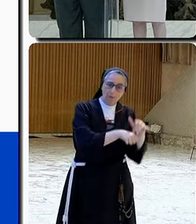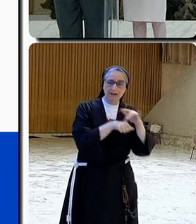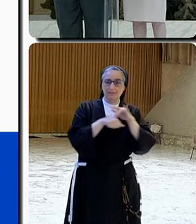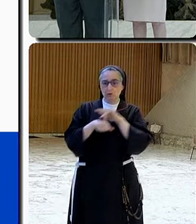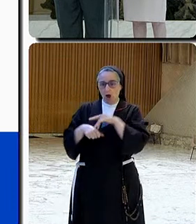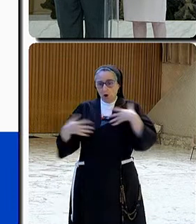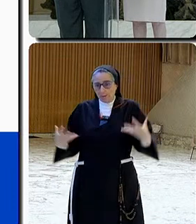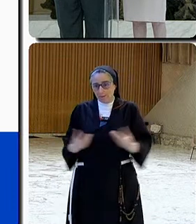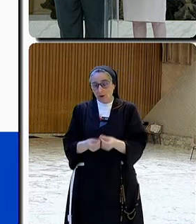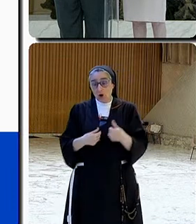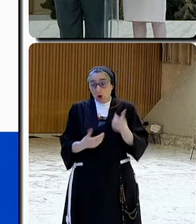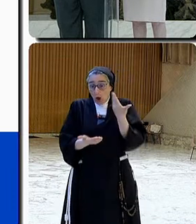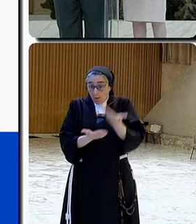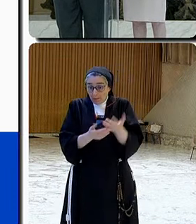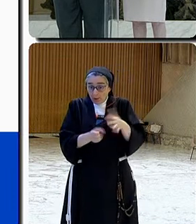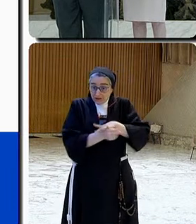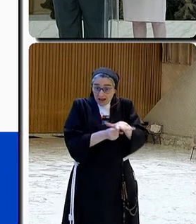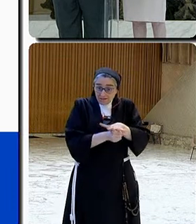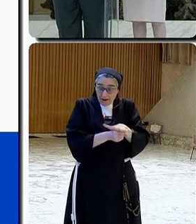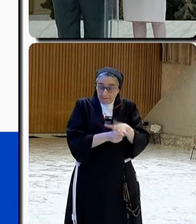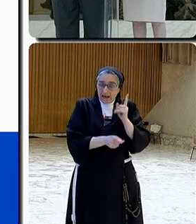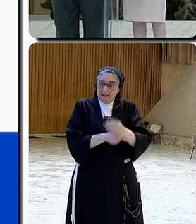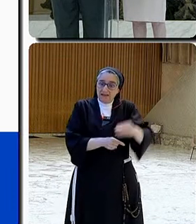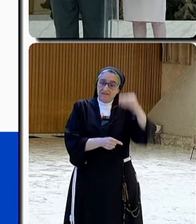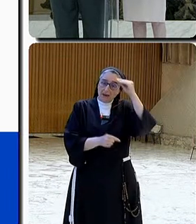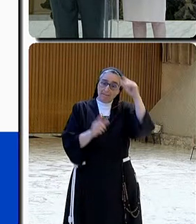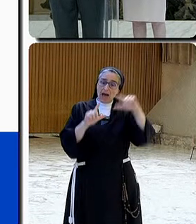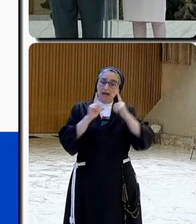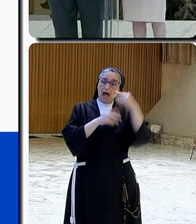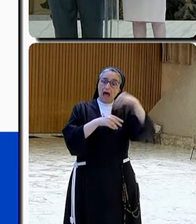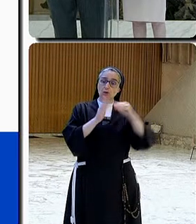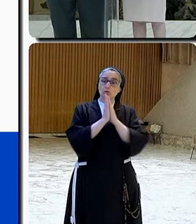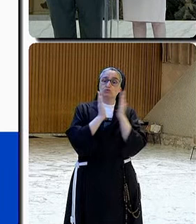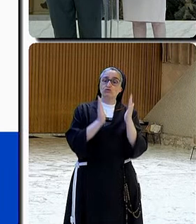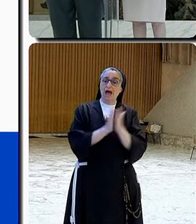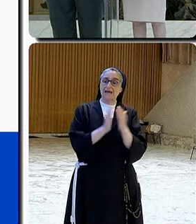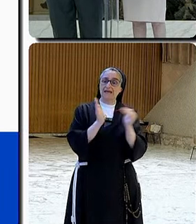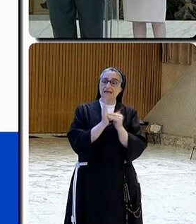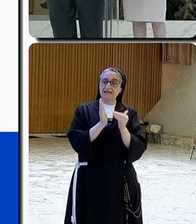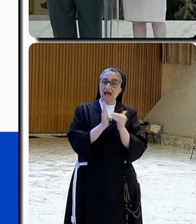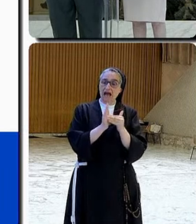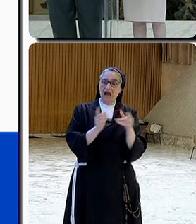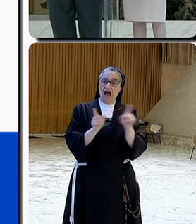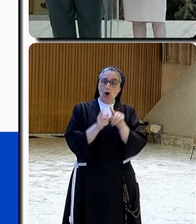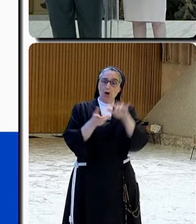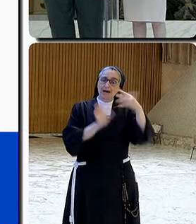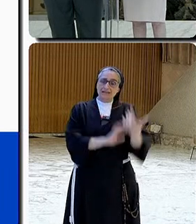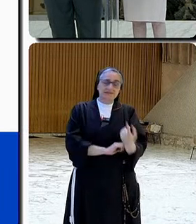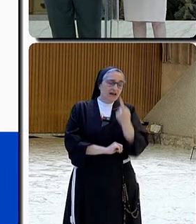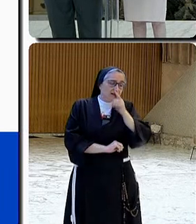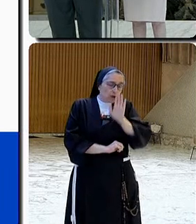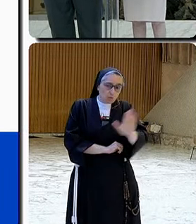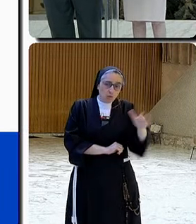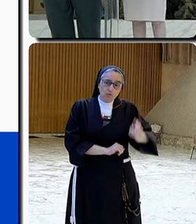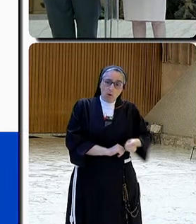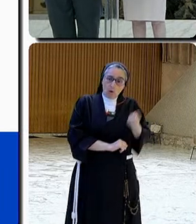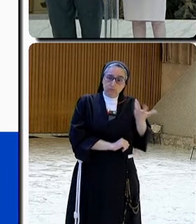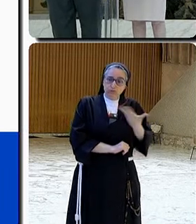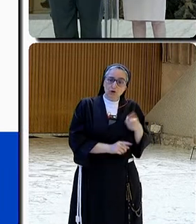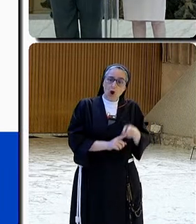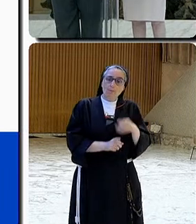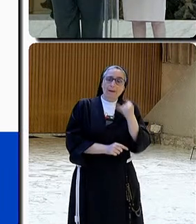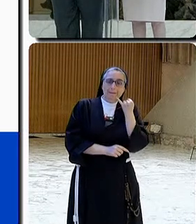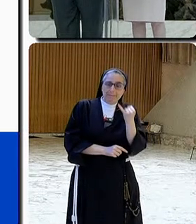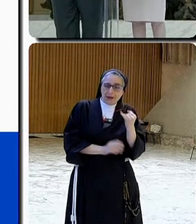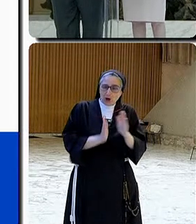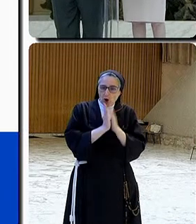Domestic Church Life will equip them to become what they are, little churches, oases of grace in a dry and parched world. Through this effort,